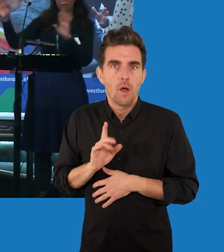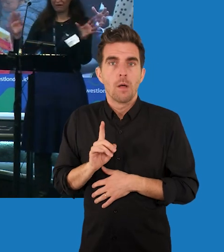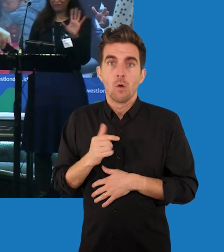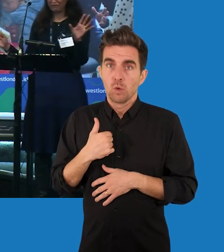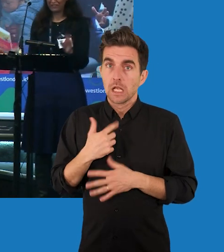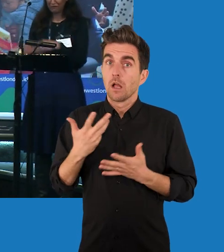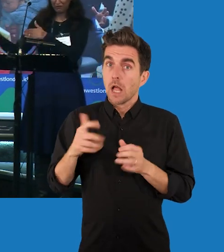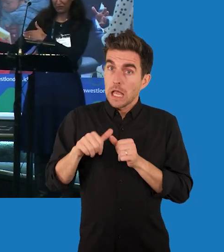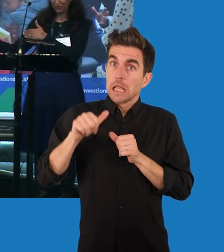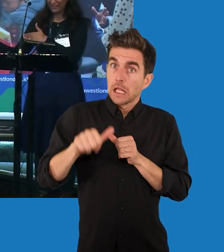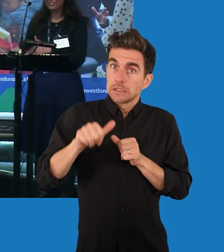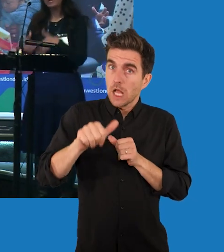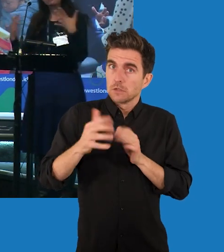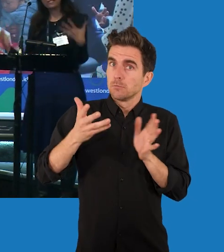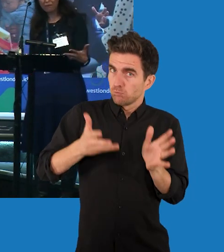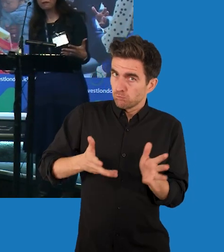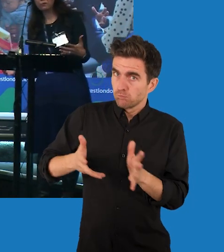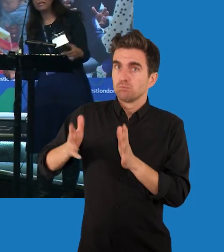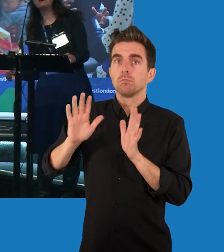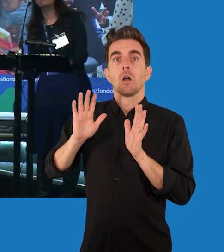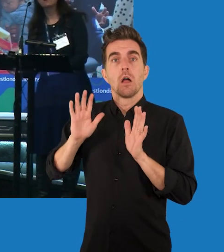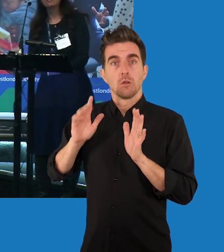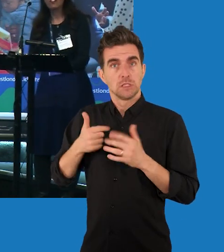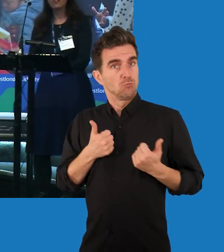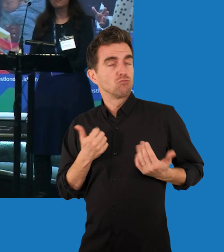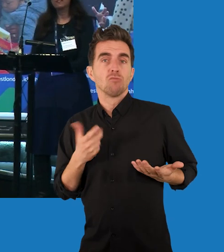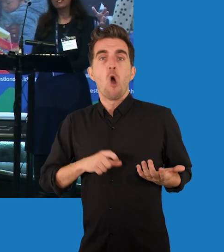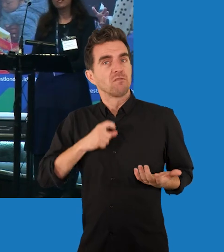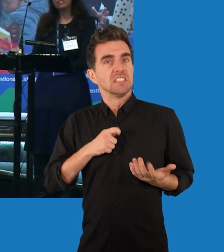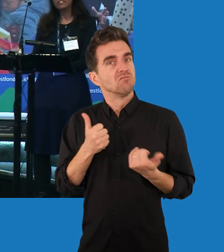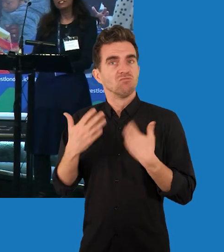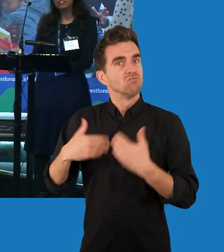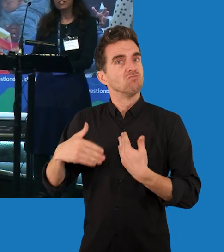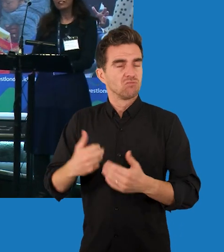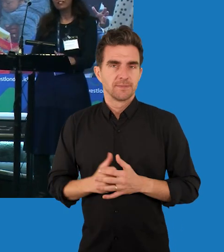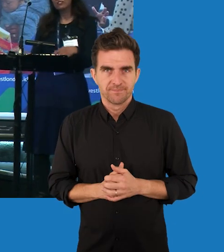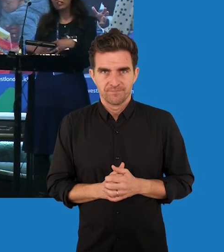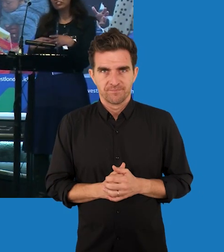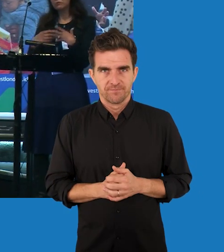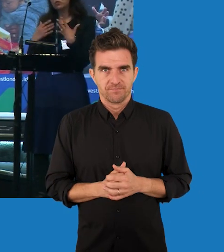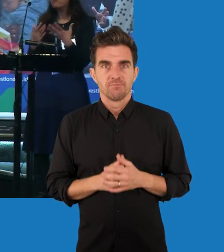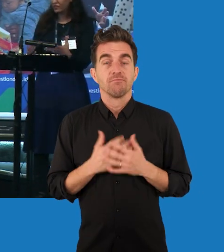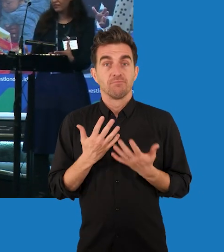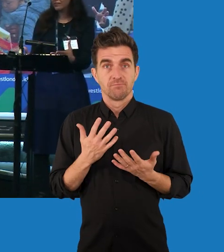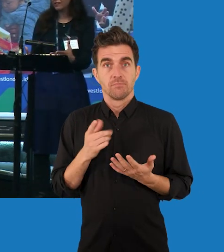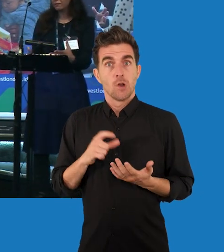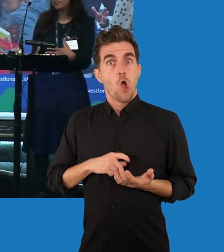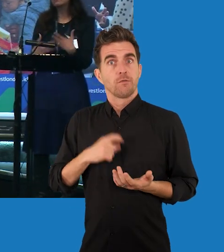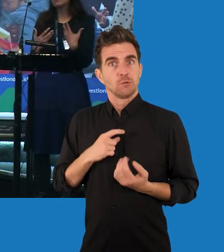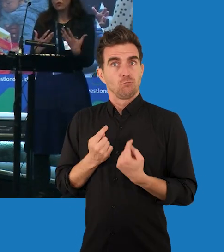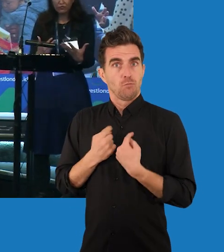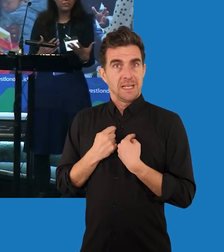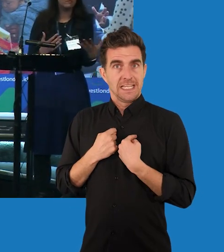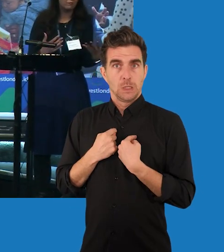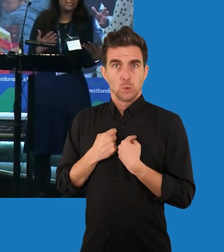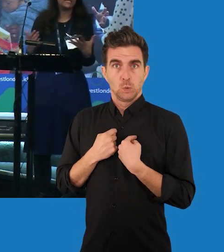go away. We're moving on to the next. We step people down. So that's really, and she was confident. The patient